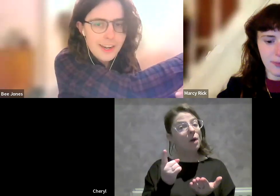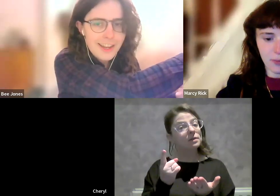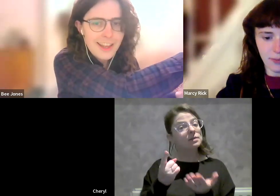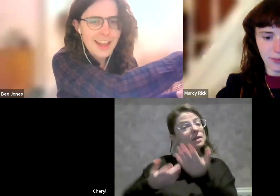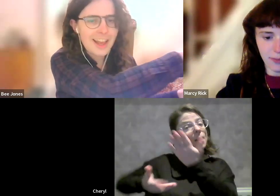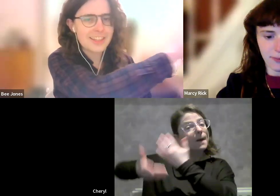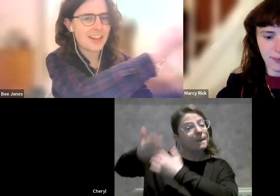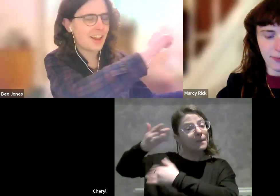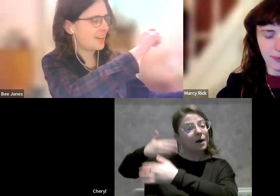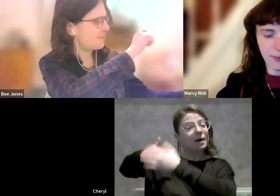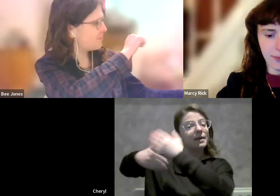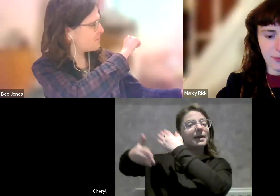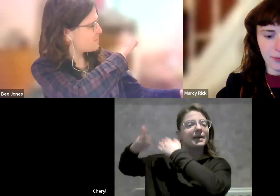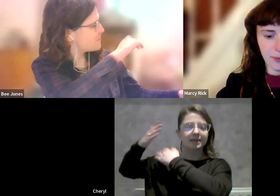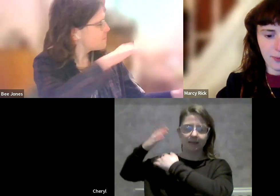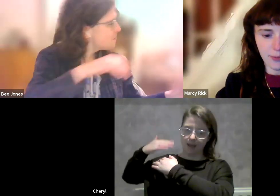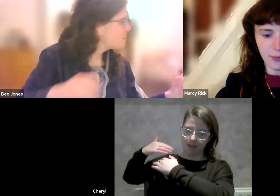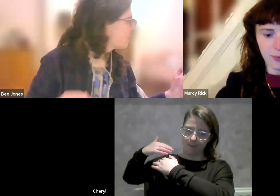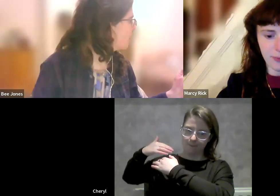upon a time.